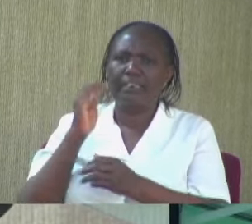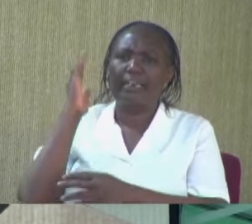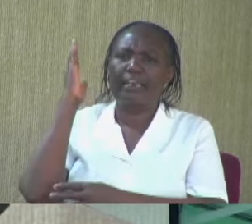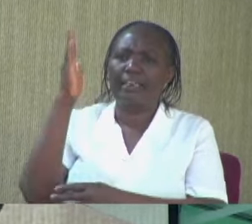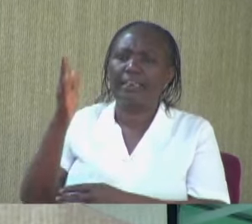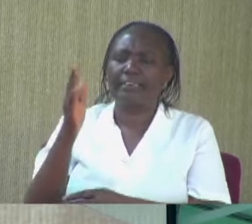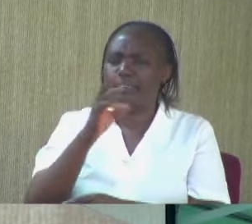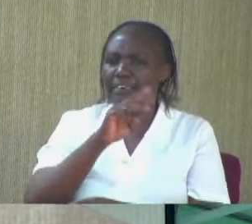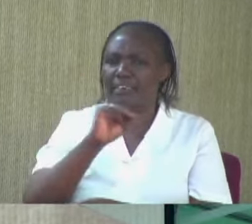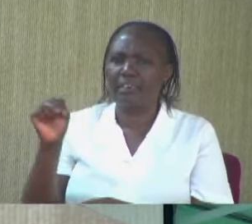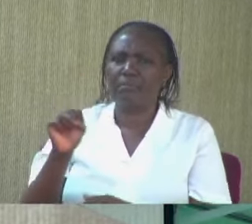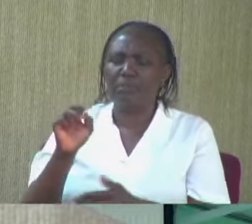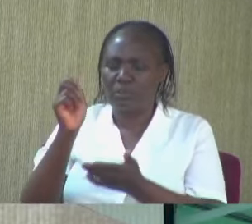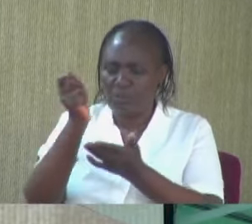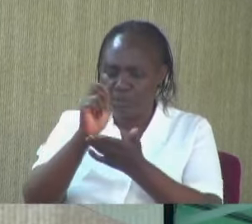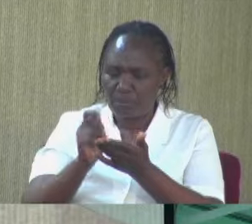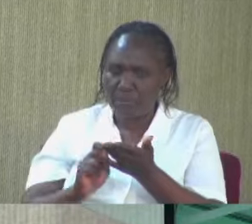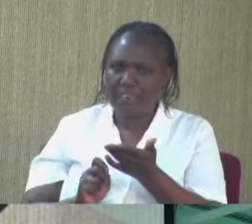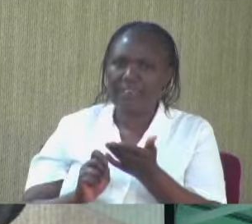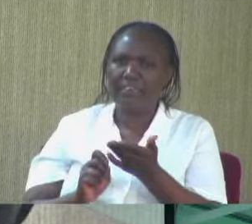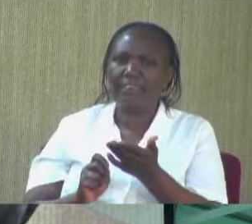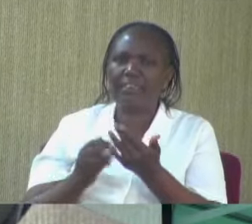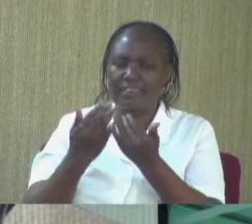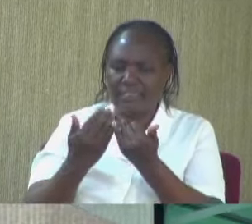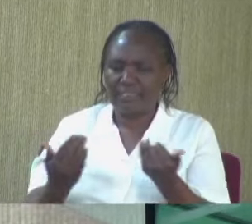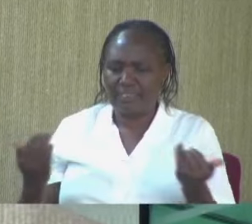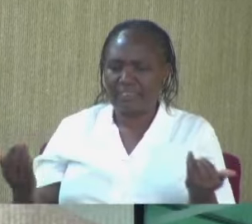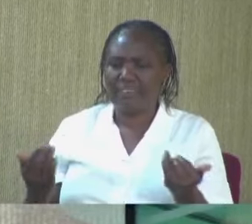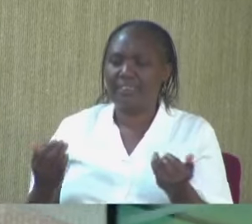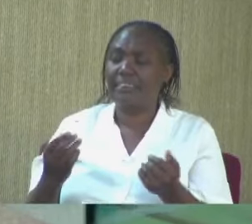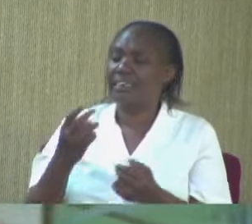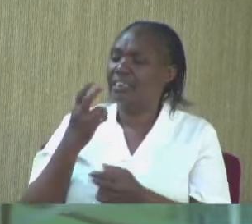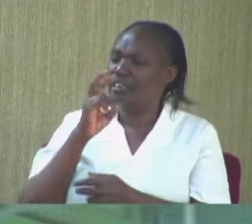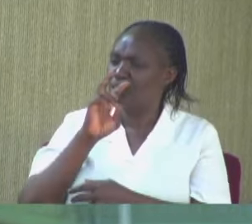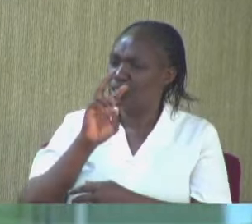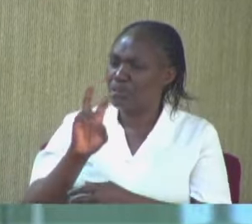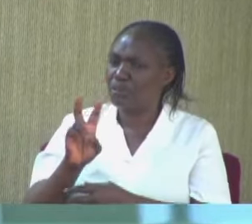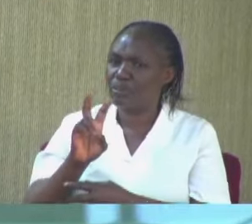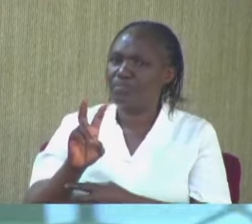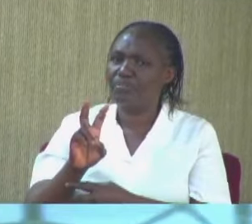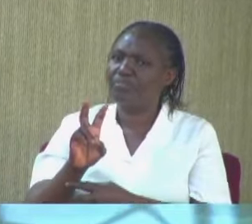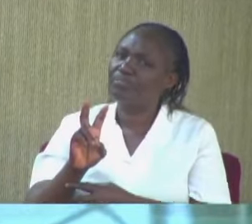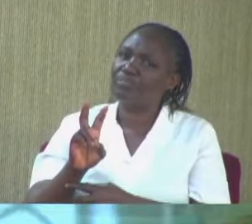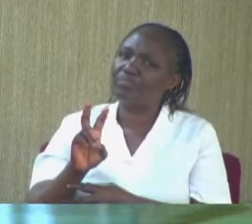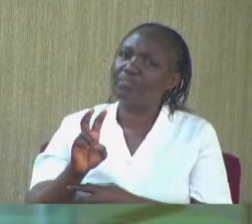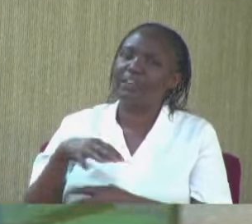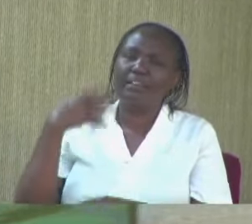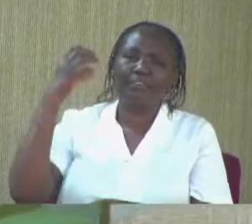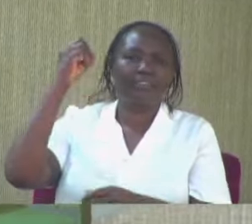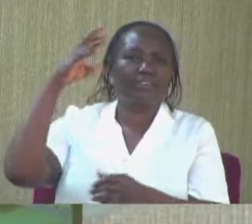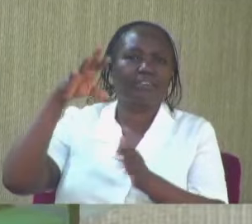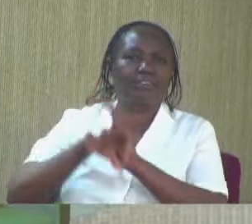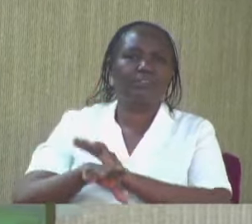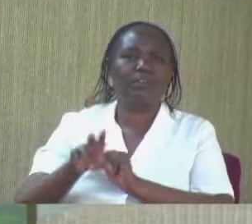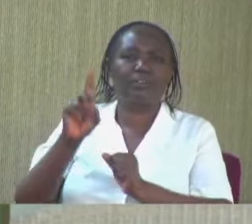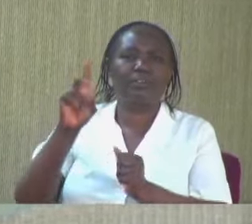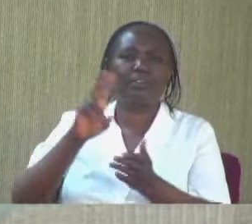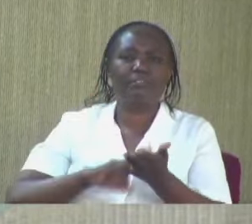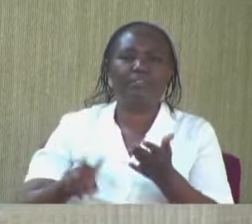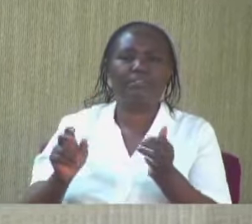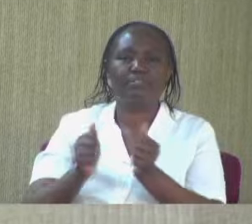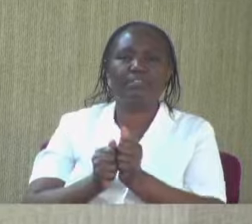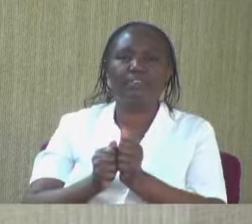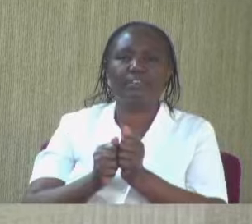him to write down the things that he was seeing in vision. Notice this detail. Revelation chapter 1, verse 10 and